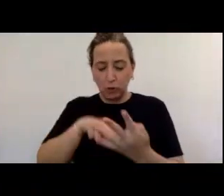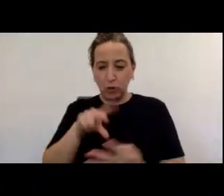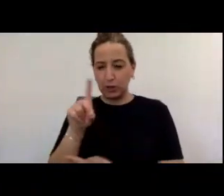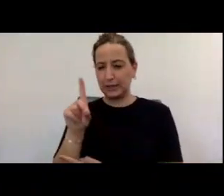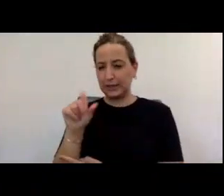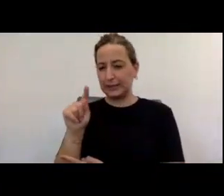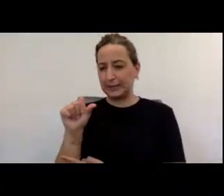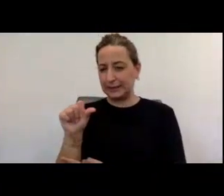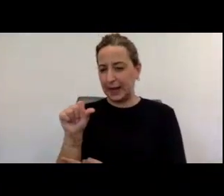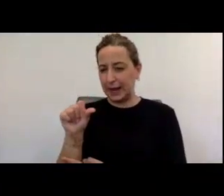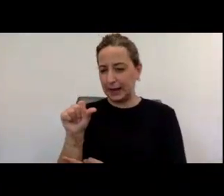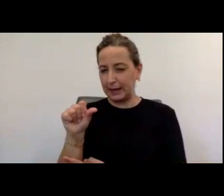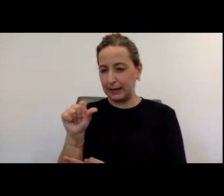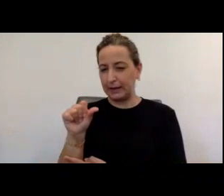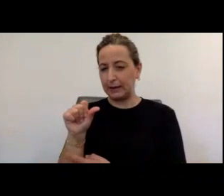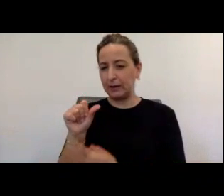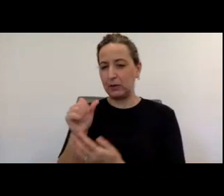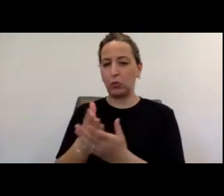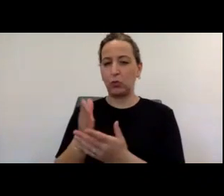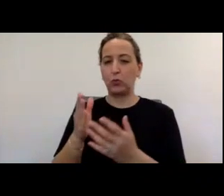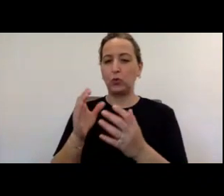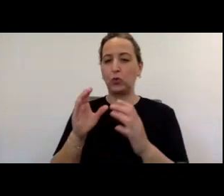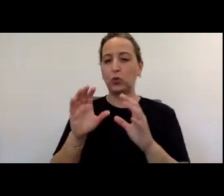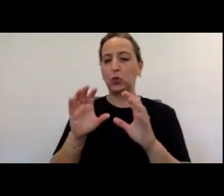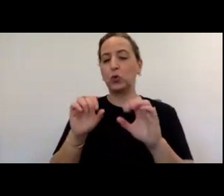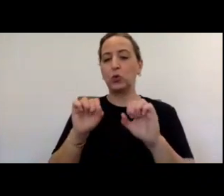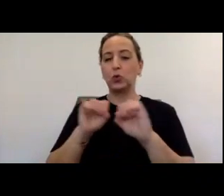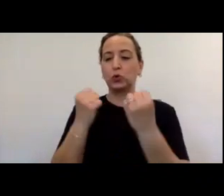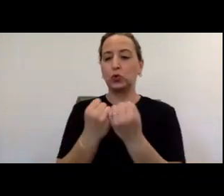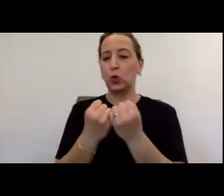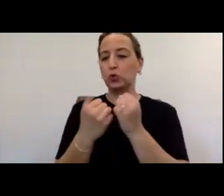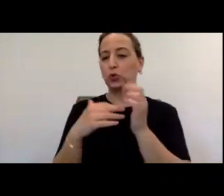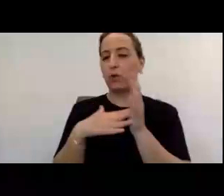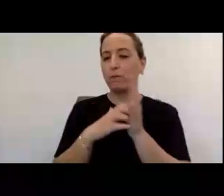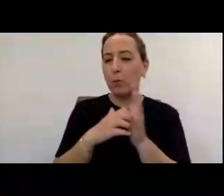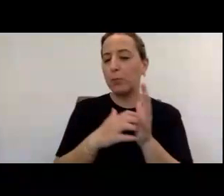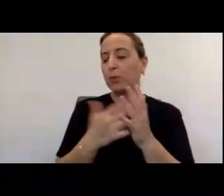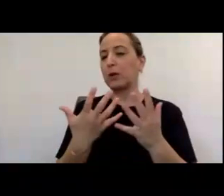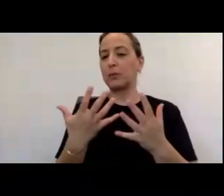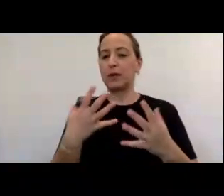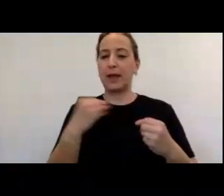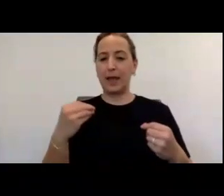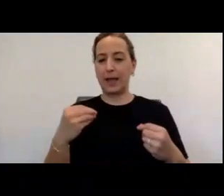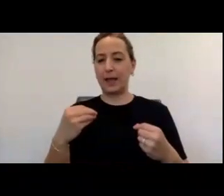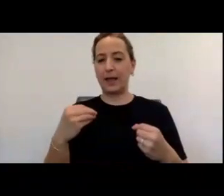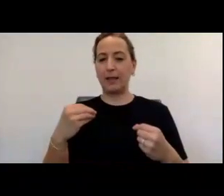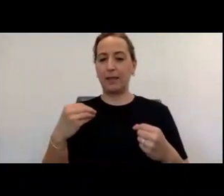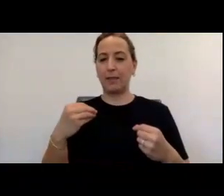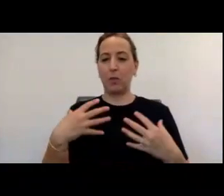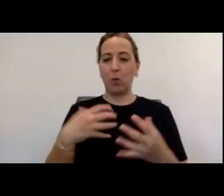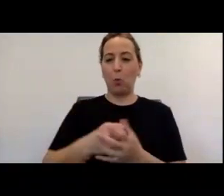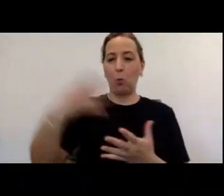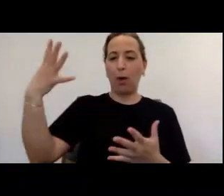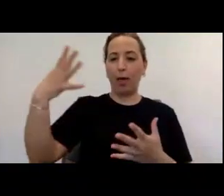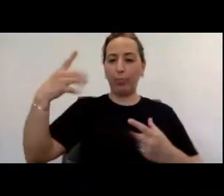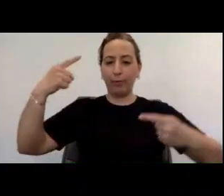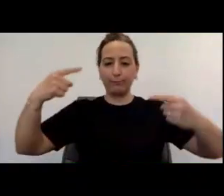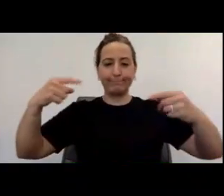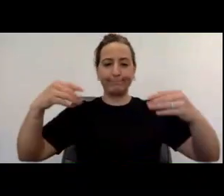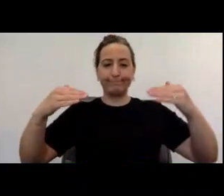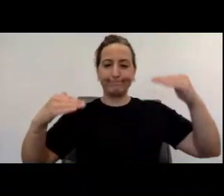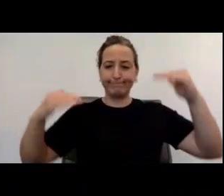around social vulnerability and health and well-being and economic prosperity, you can see those ties between the areas